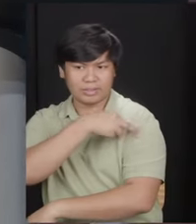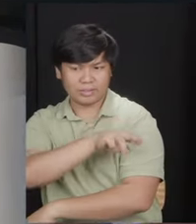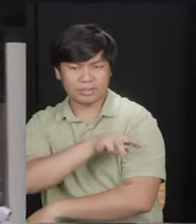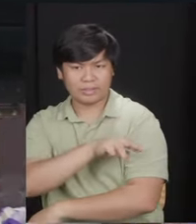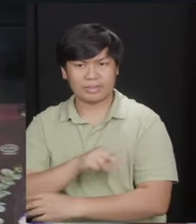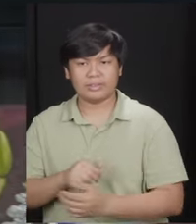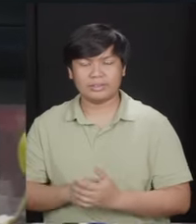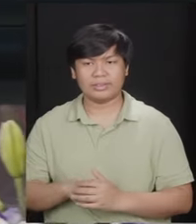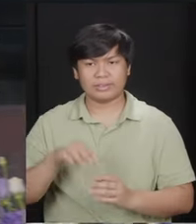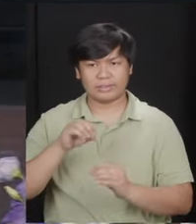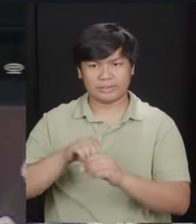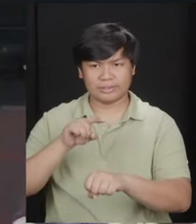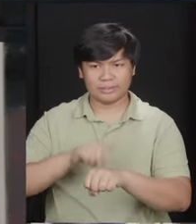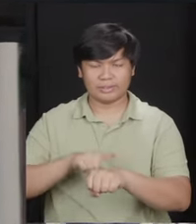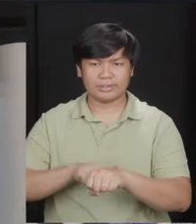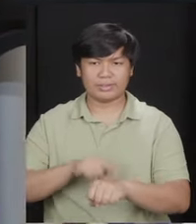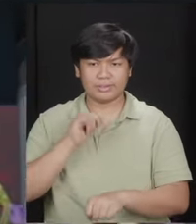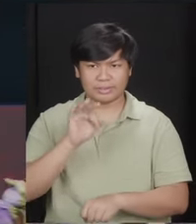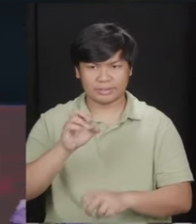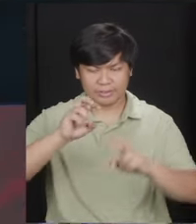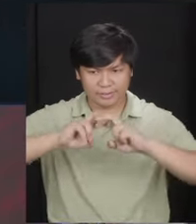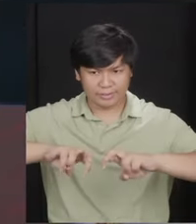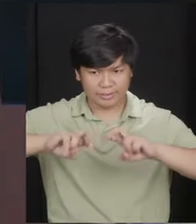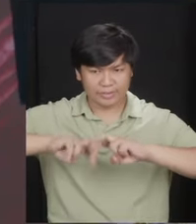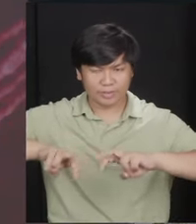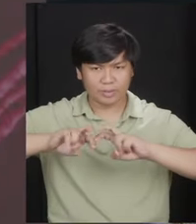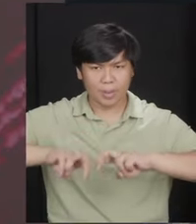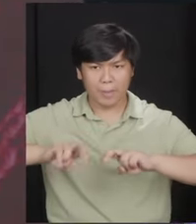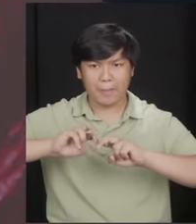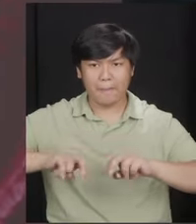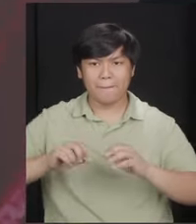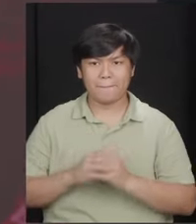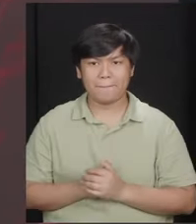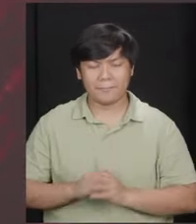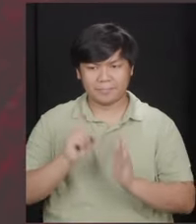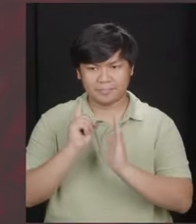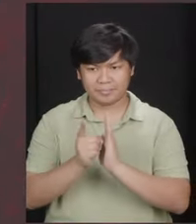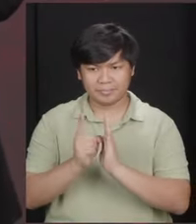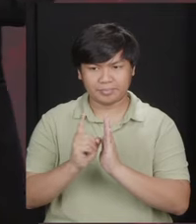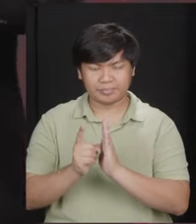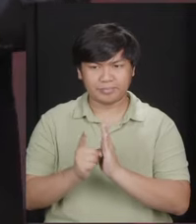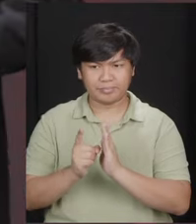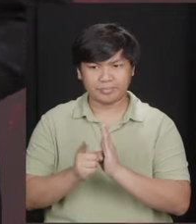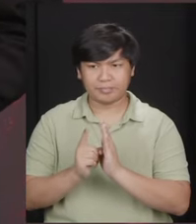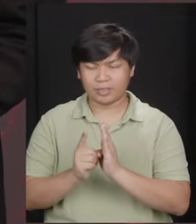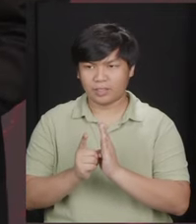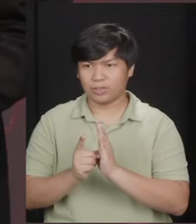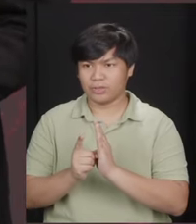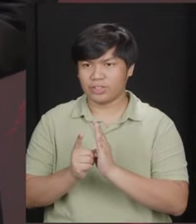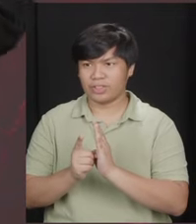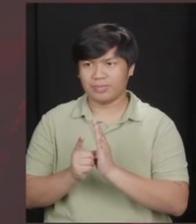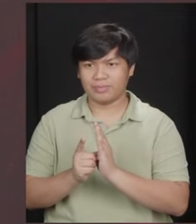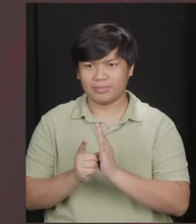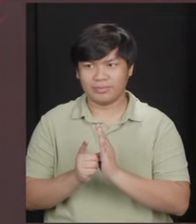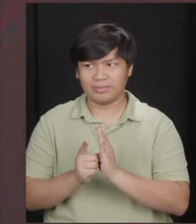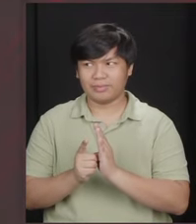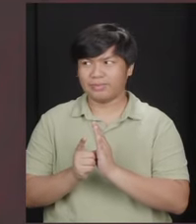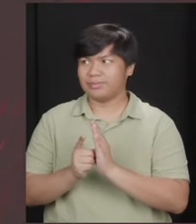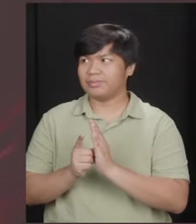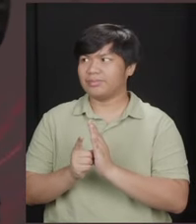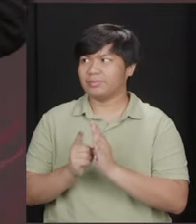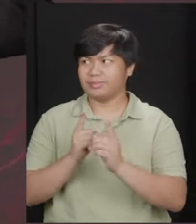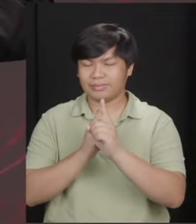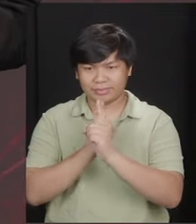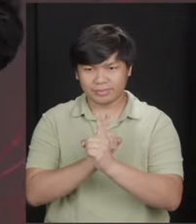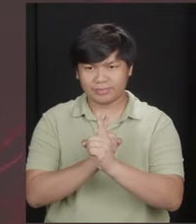that time. Again, if you'll do your research, Buddhism, Confucianism,